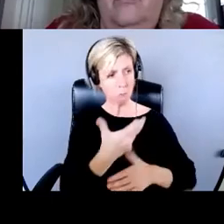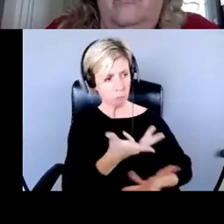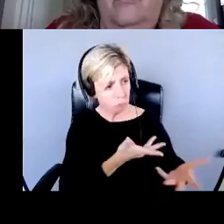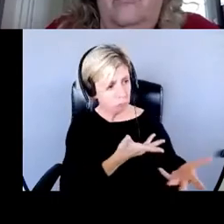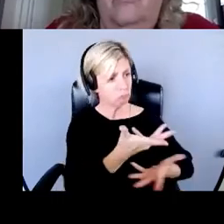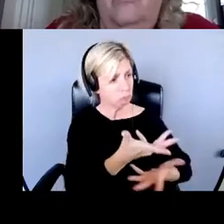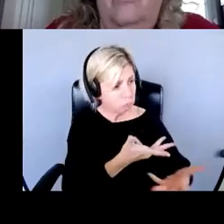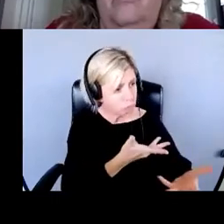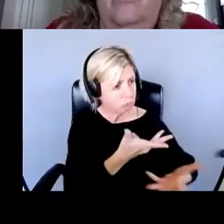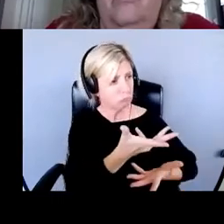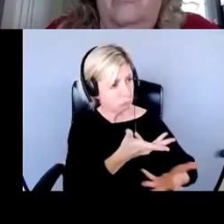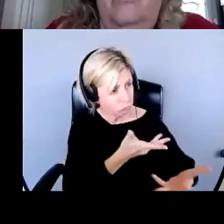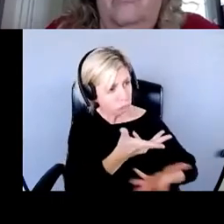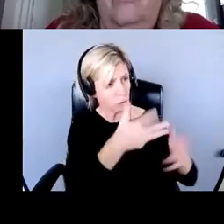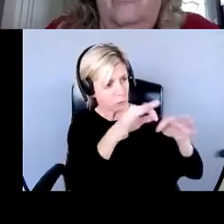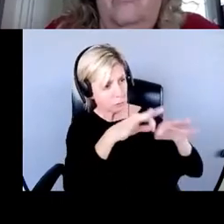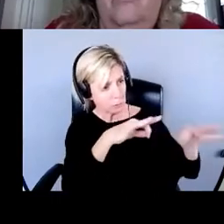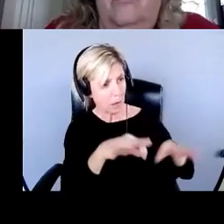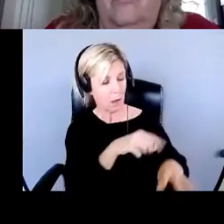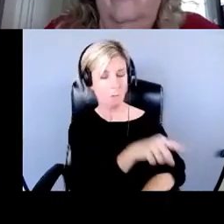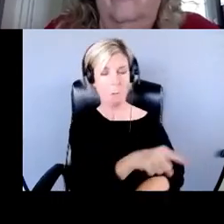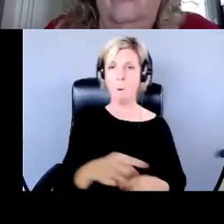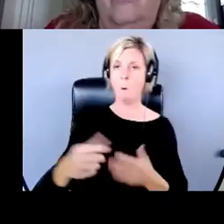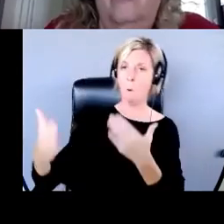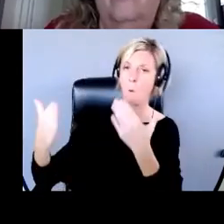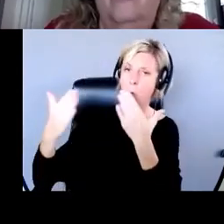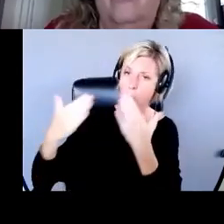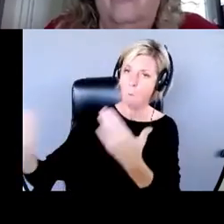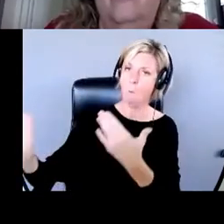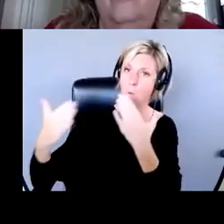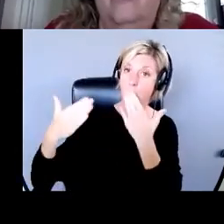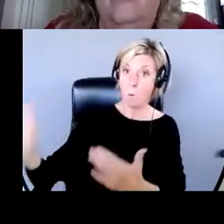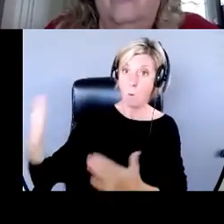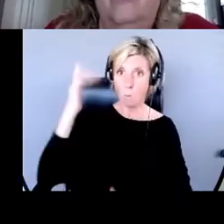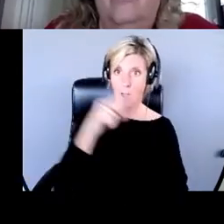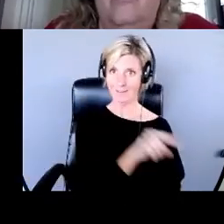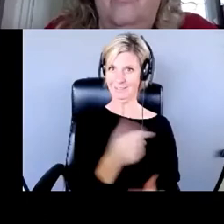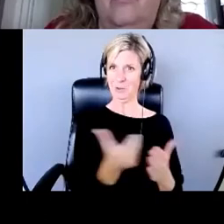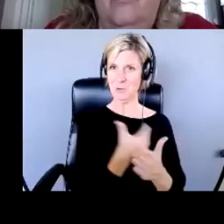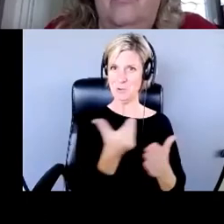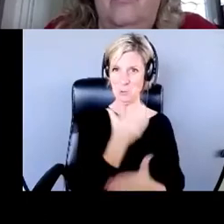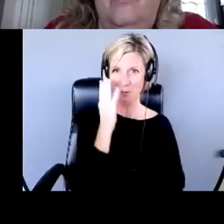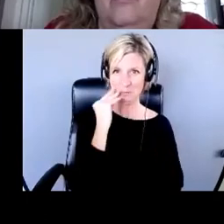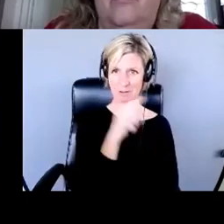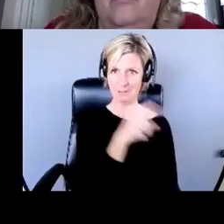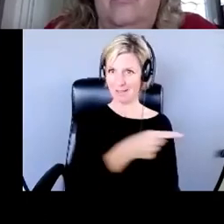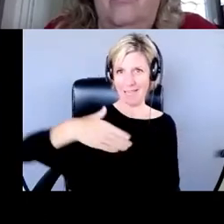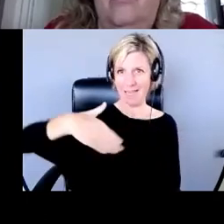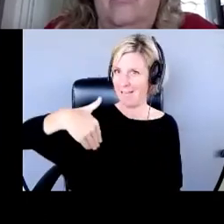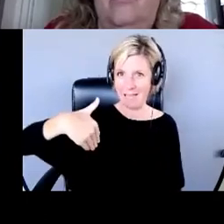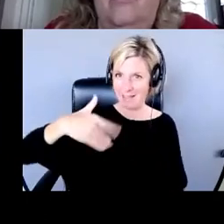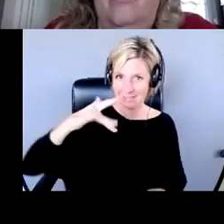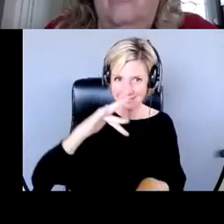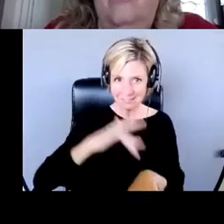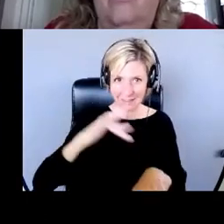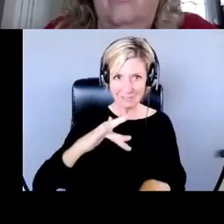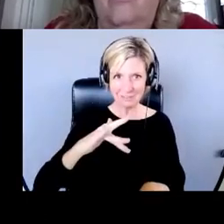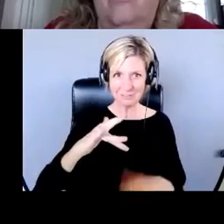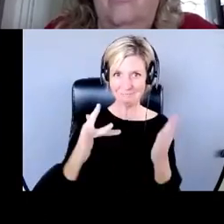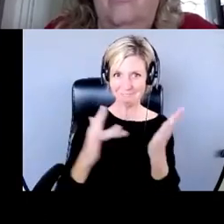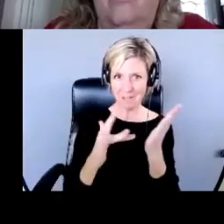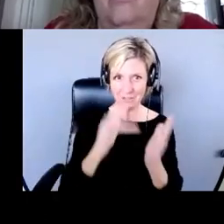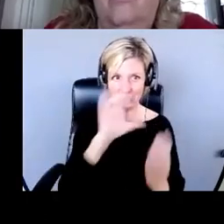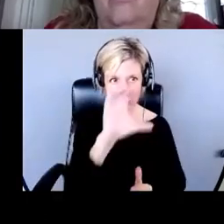Like this is a new experience for them. They don't have any memory of doing something like this before. And I've had people